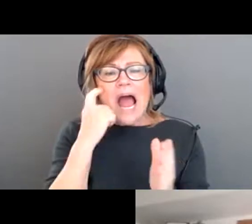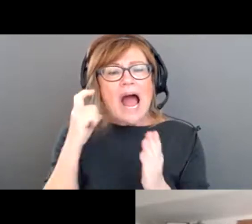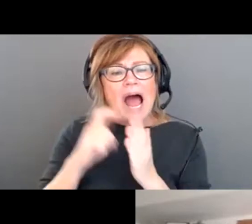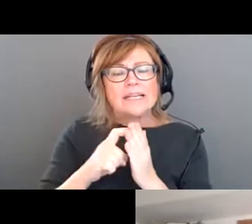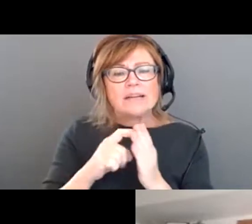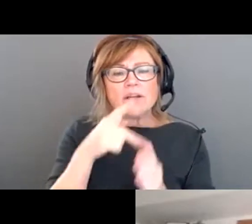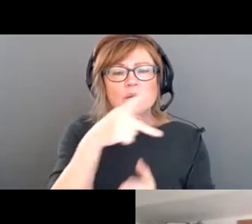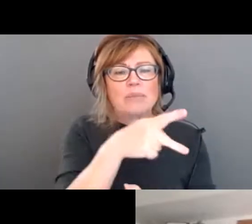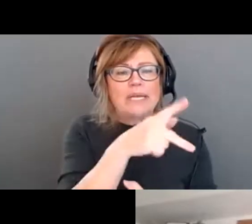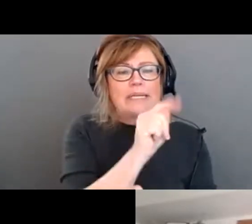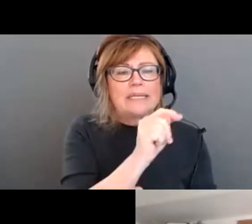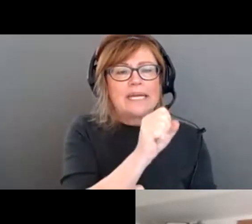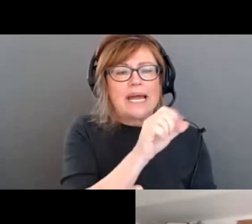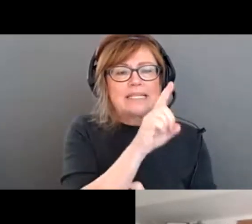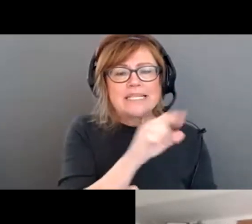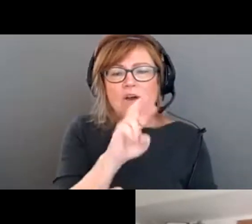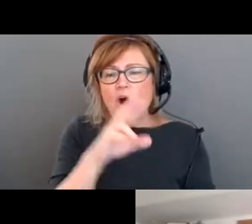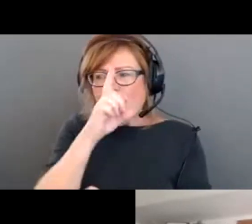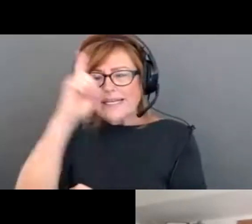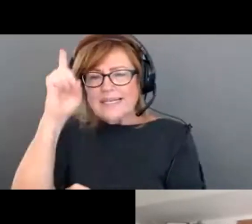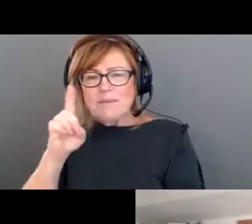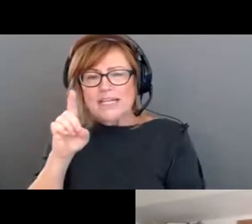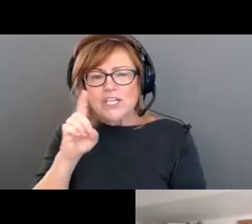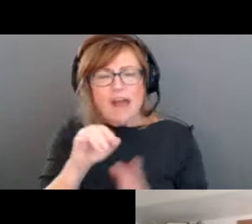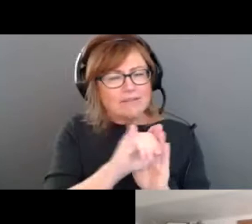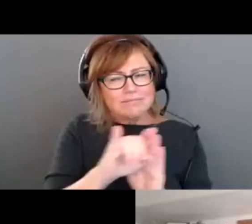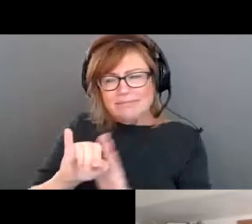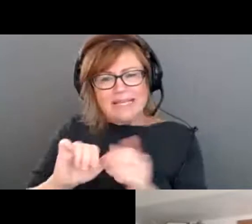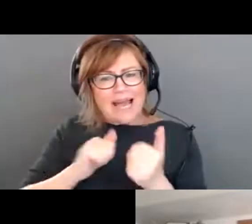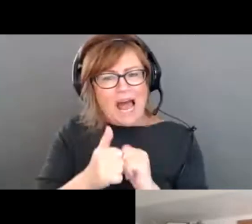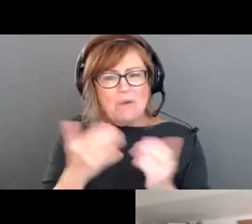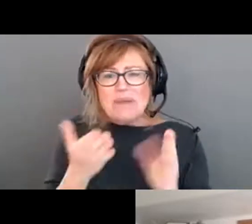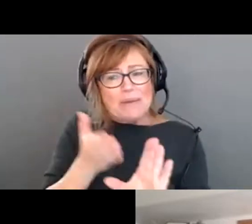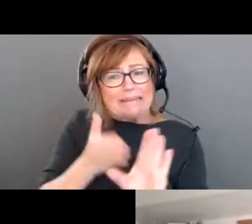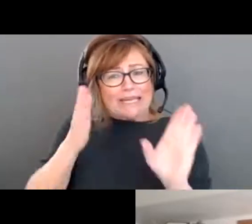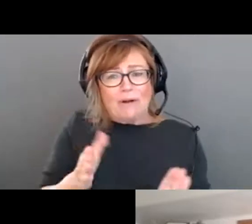PTSD symptoms, as they may not even be officially diagnosed by a psychologist?